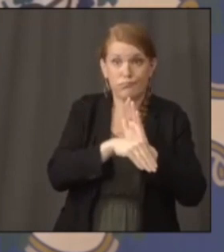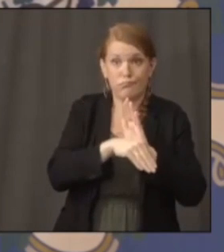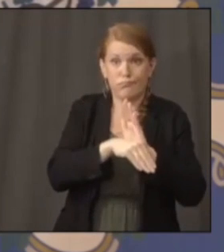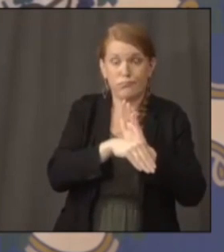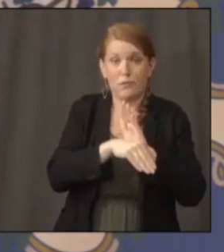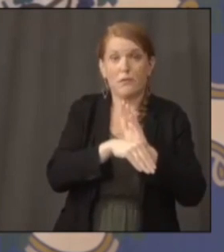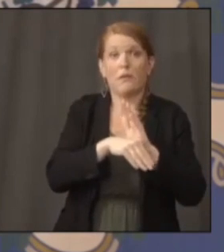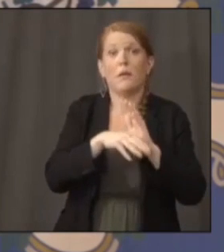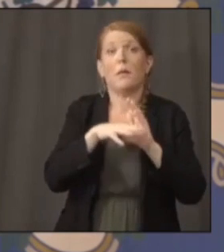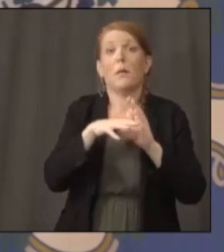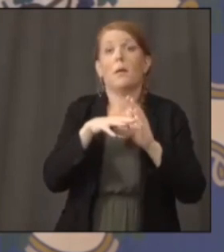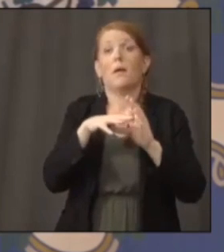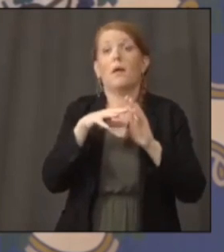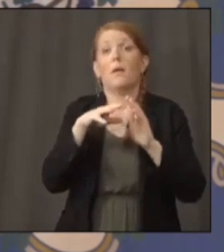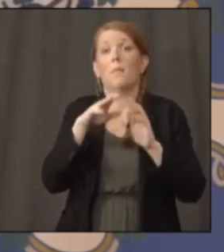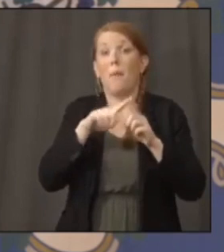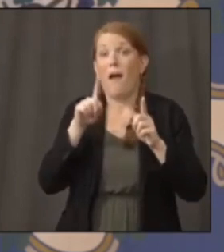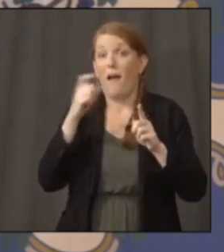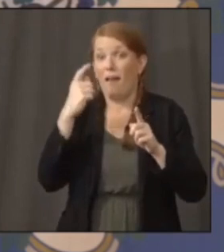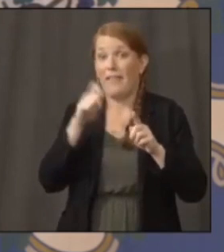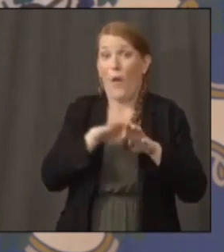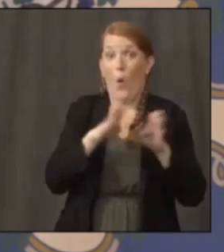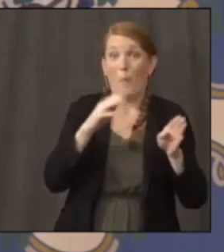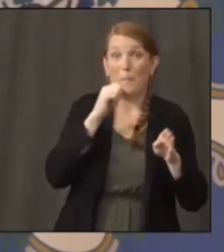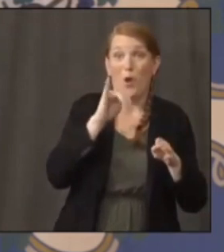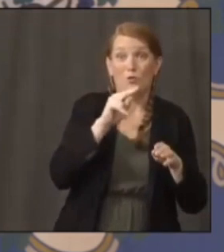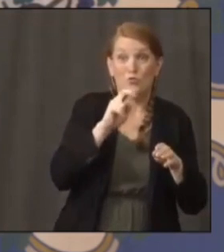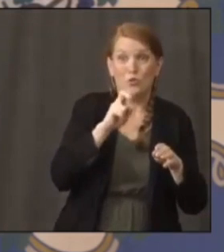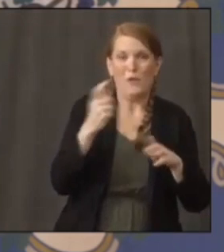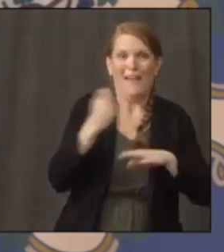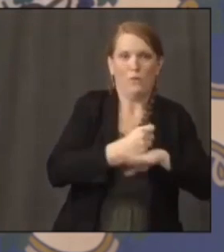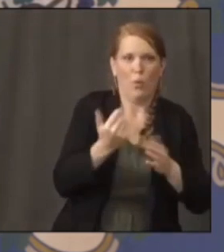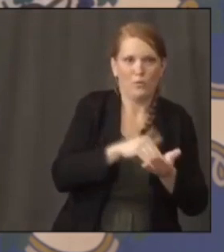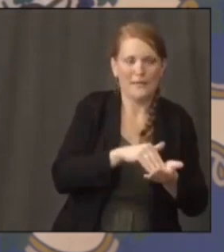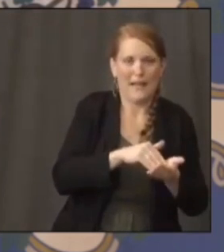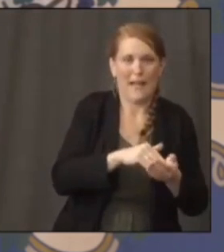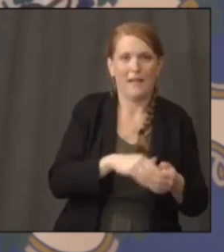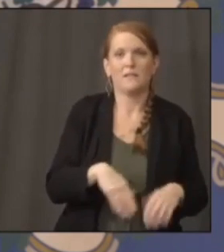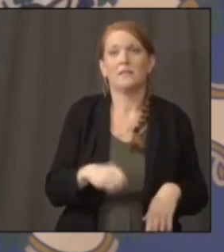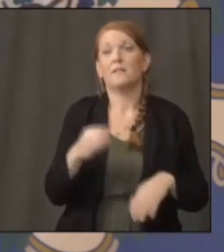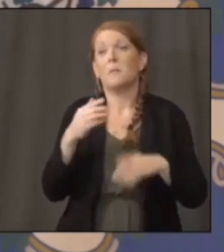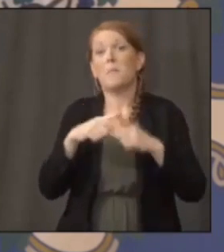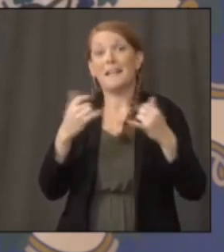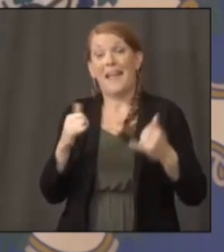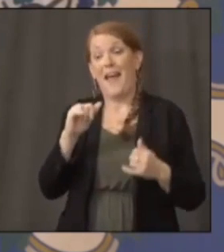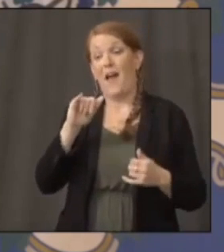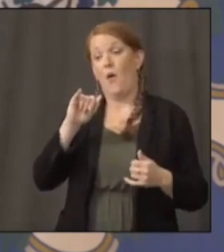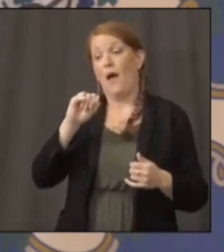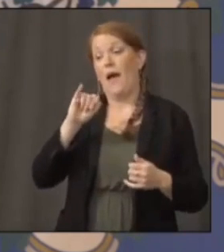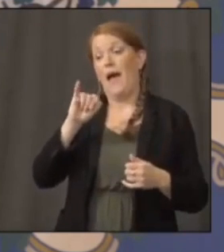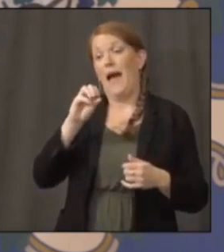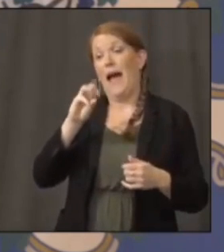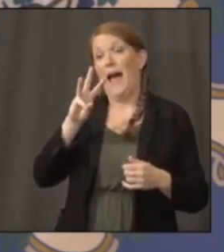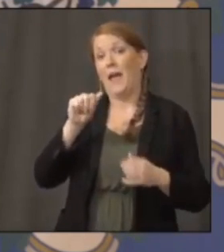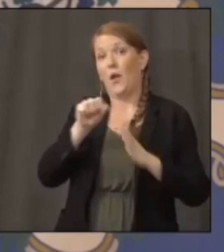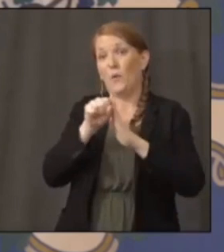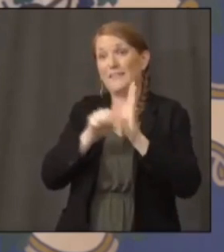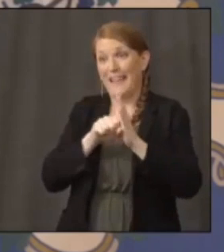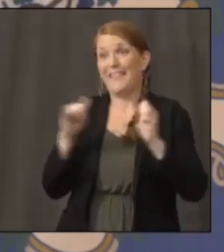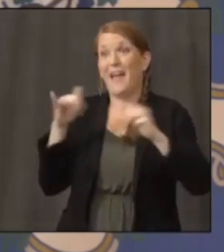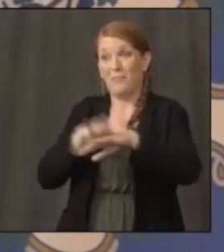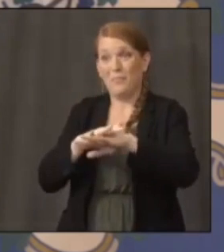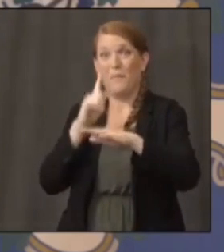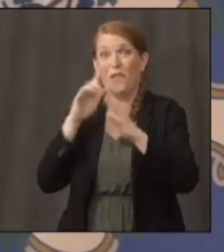where the infection rate is beginning to pick up now are places like Iowa, or Iowa State. They're having football games. It's like North and